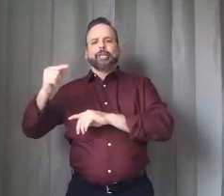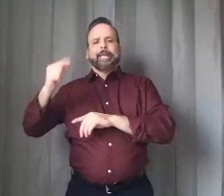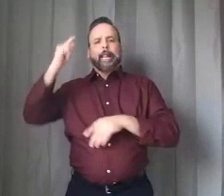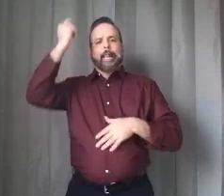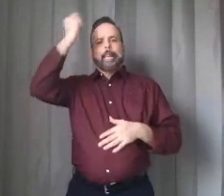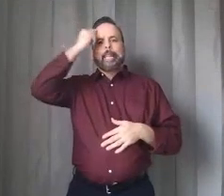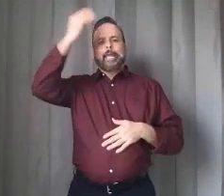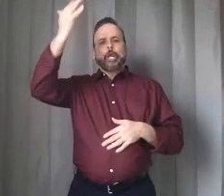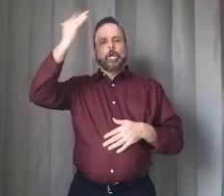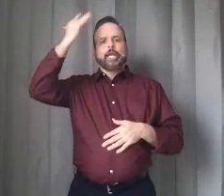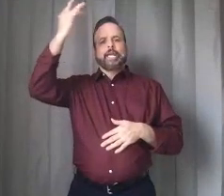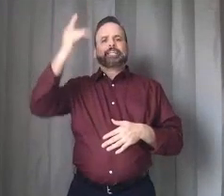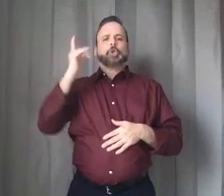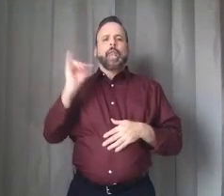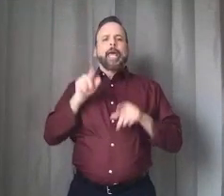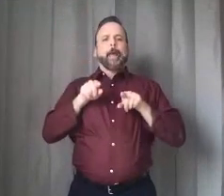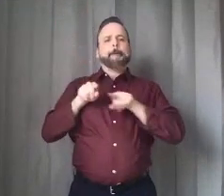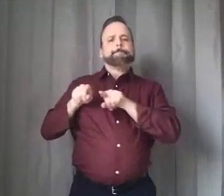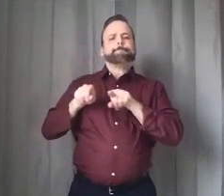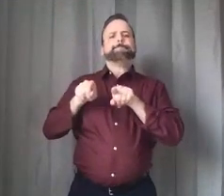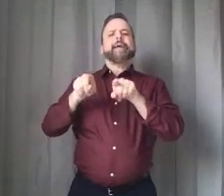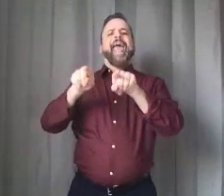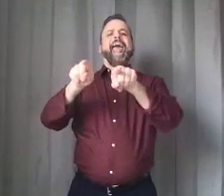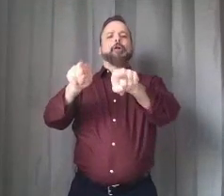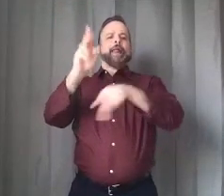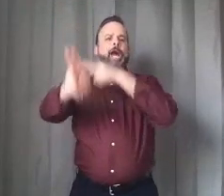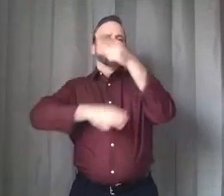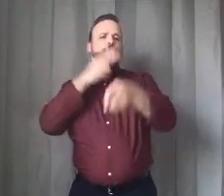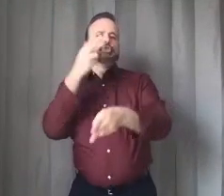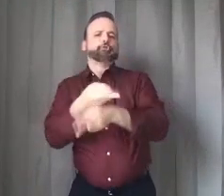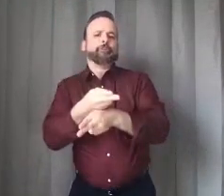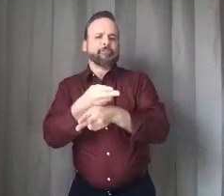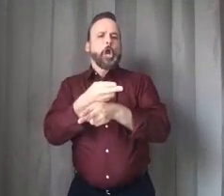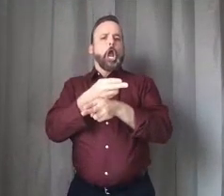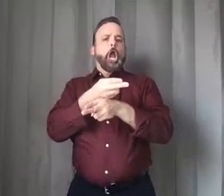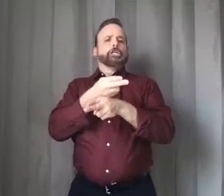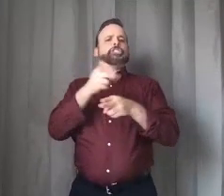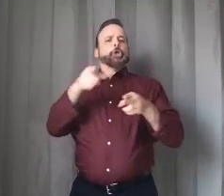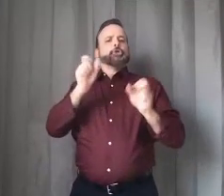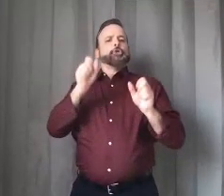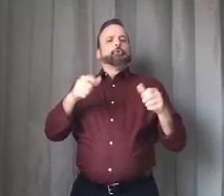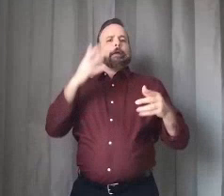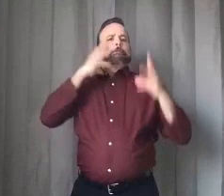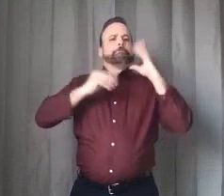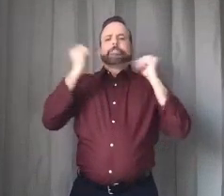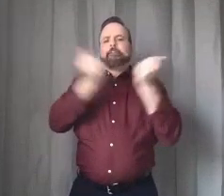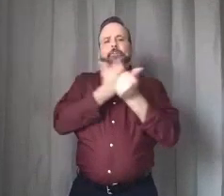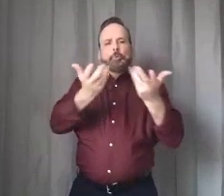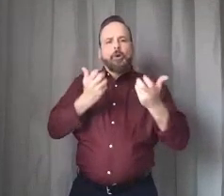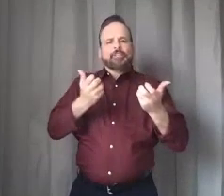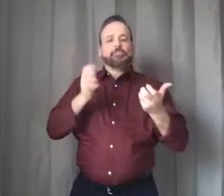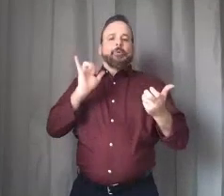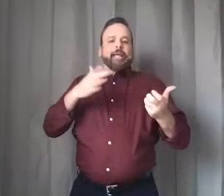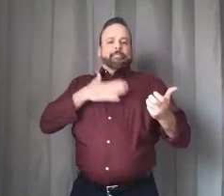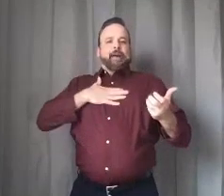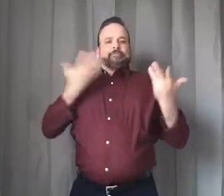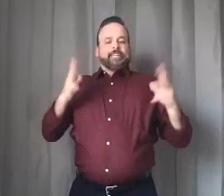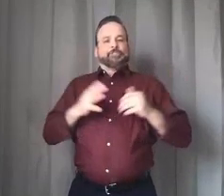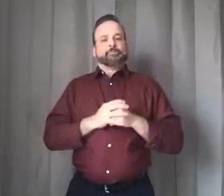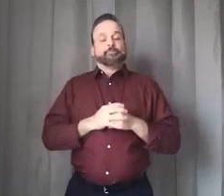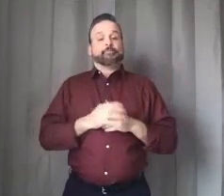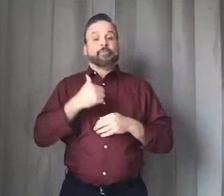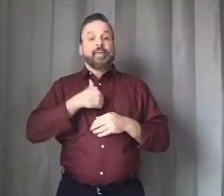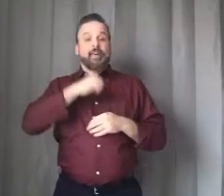that you can actually live out all the things that you want to live out. So that's mine. Okay. I love